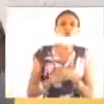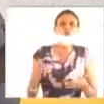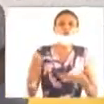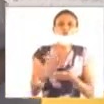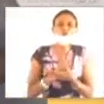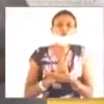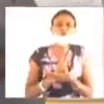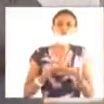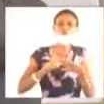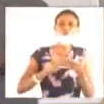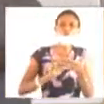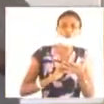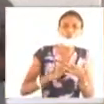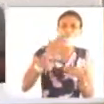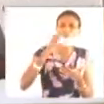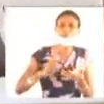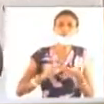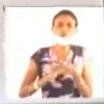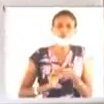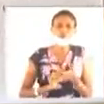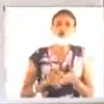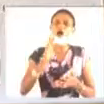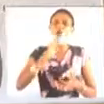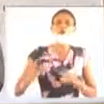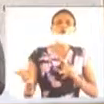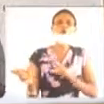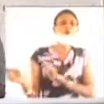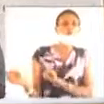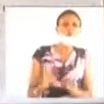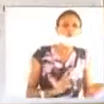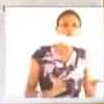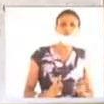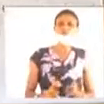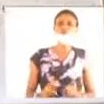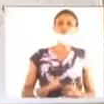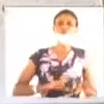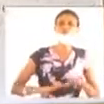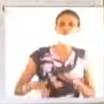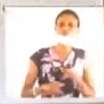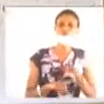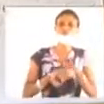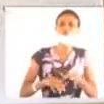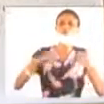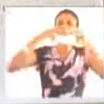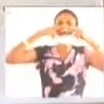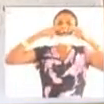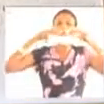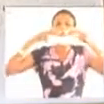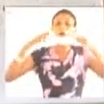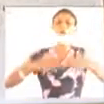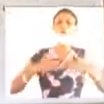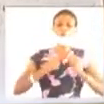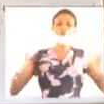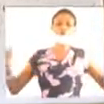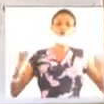For example, robbery, rape, etc. All the vices you know